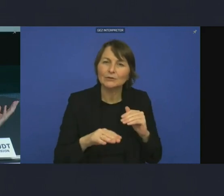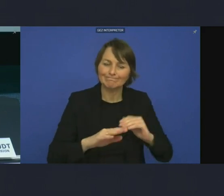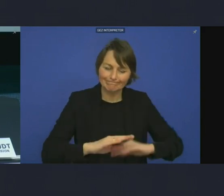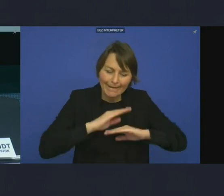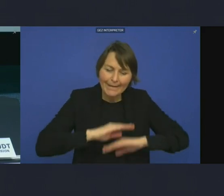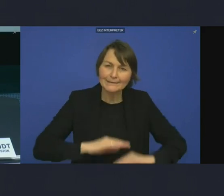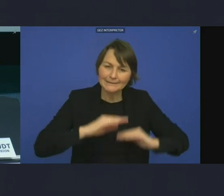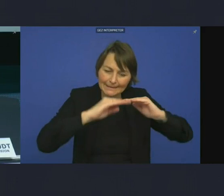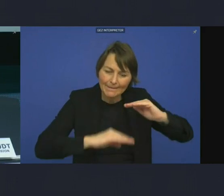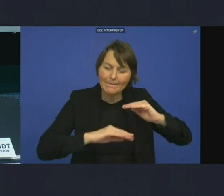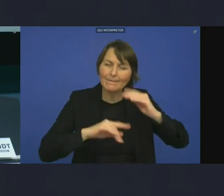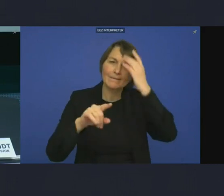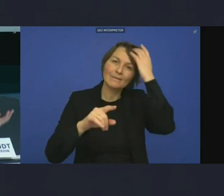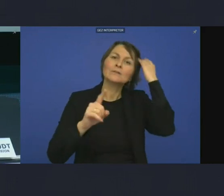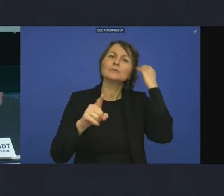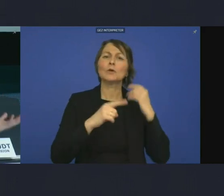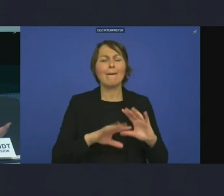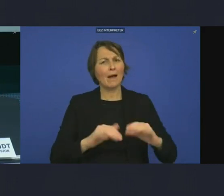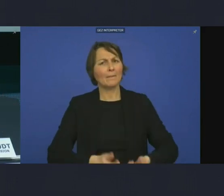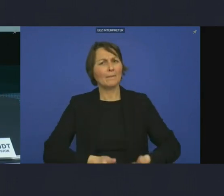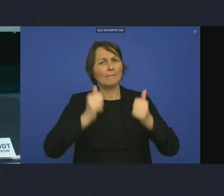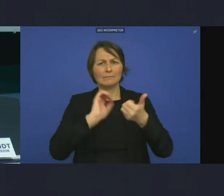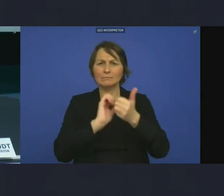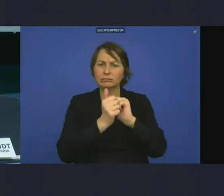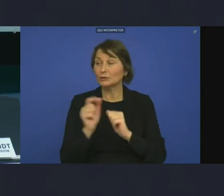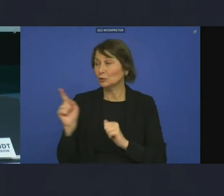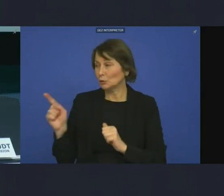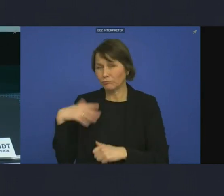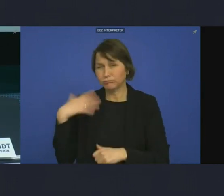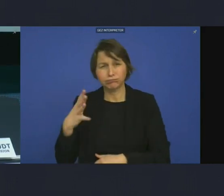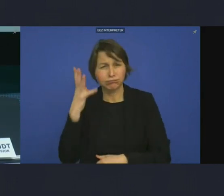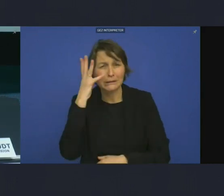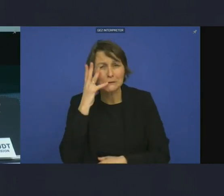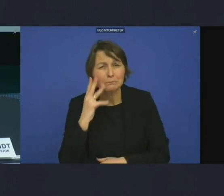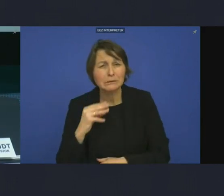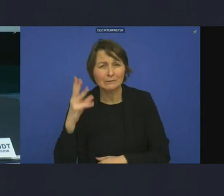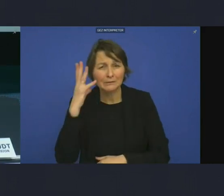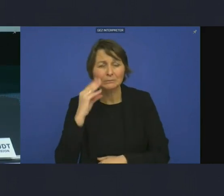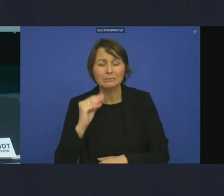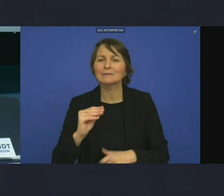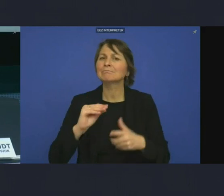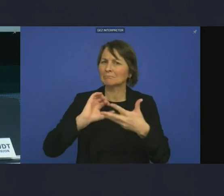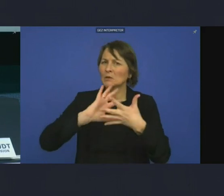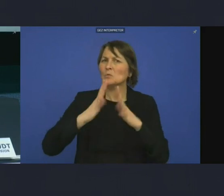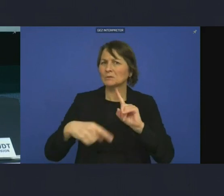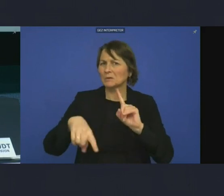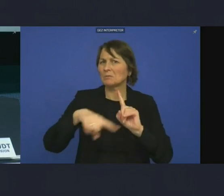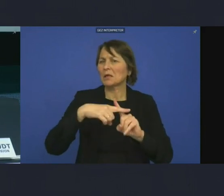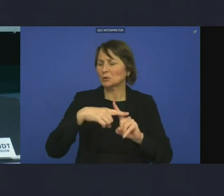lot of projects, Erasmus, you have a lot of experience, and I'm very happy that you will share some of it today here with us.